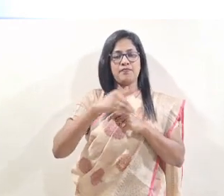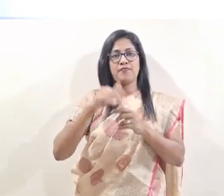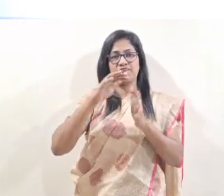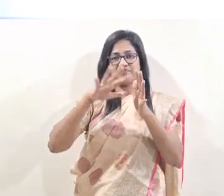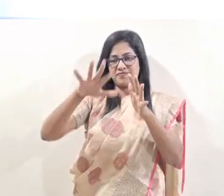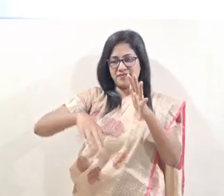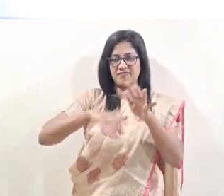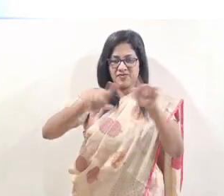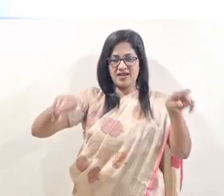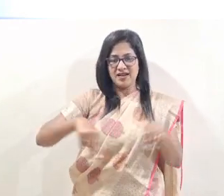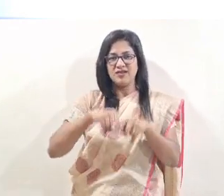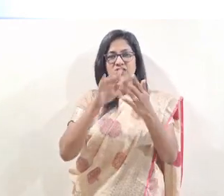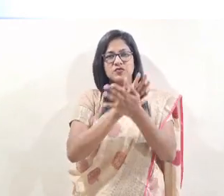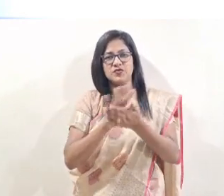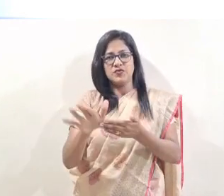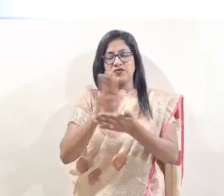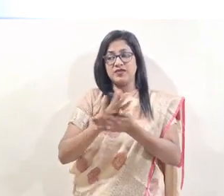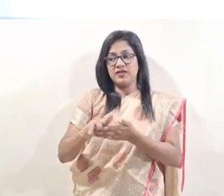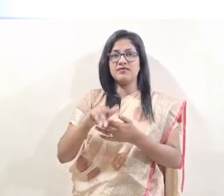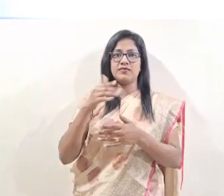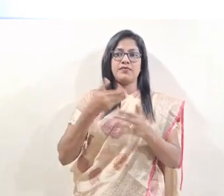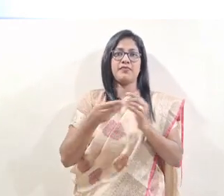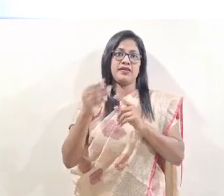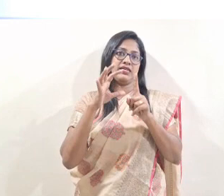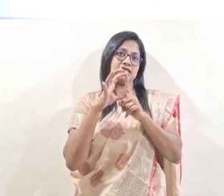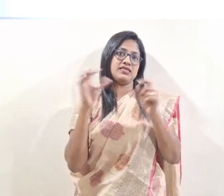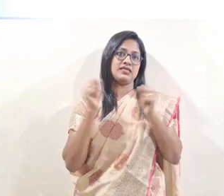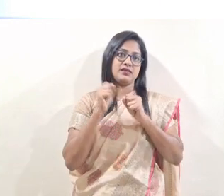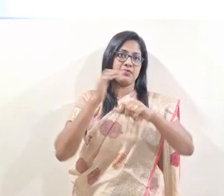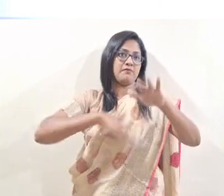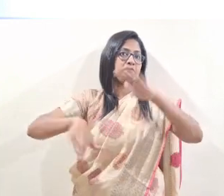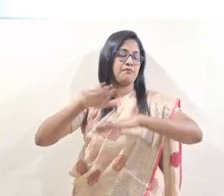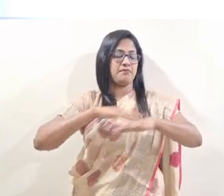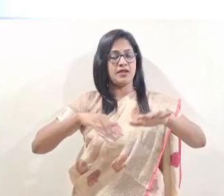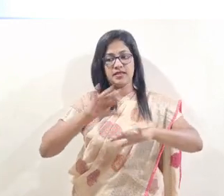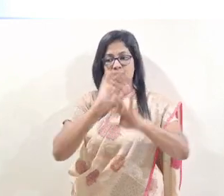December, we plan to commission that, and